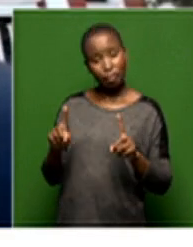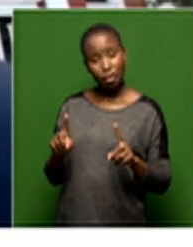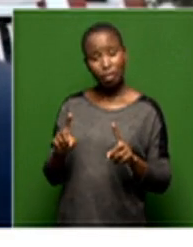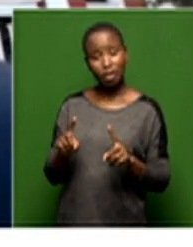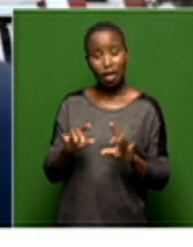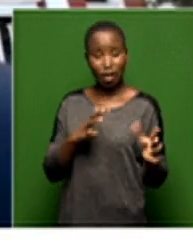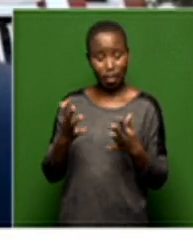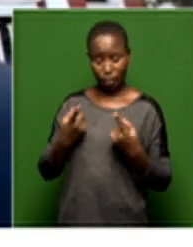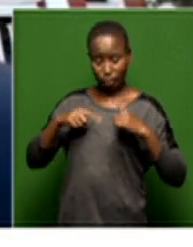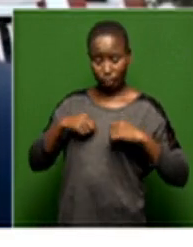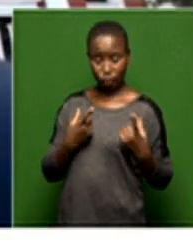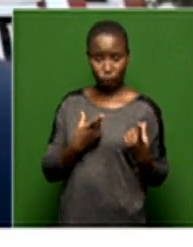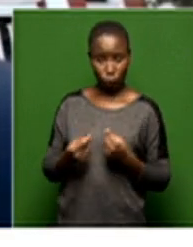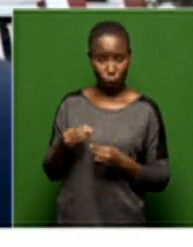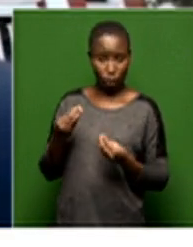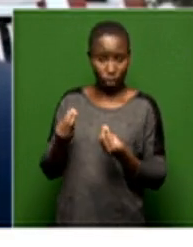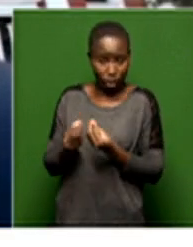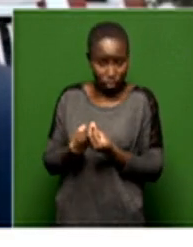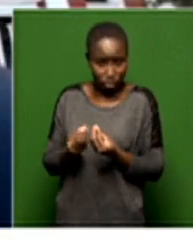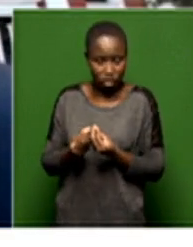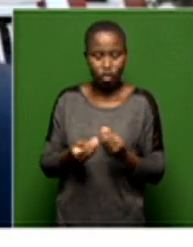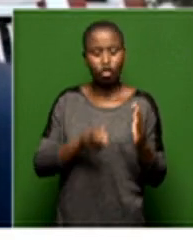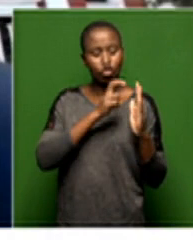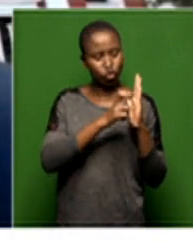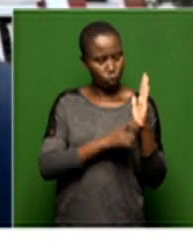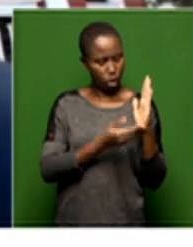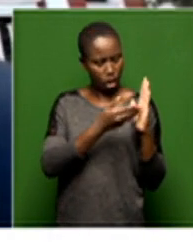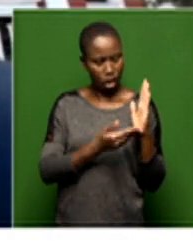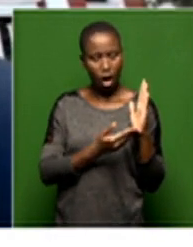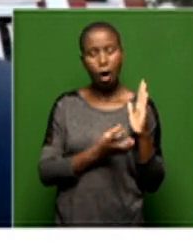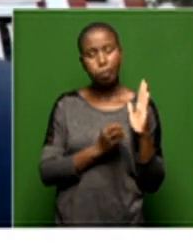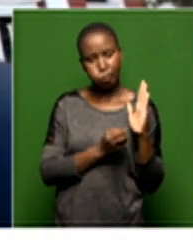things, there are certain rules, there are certain